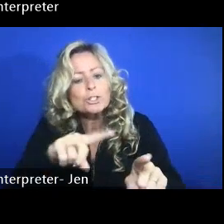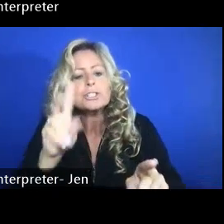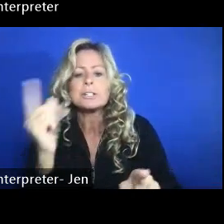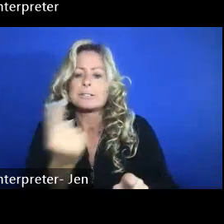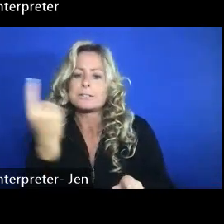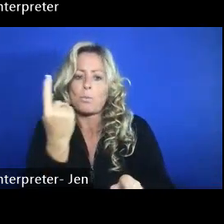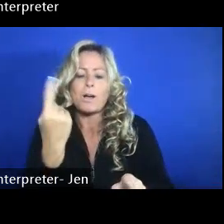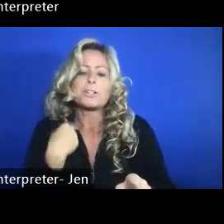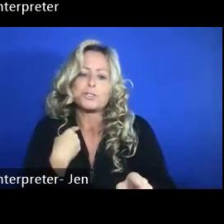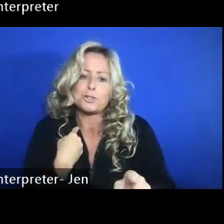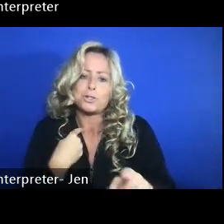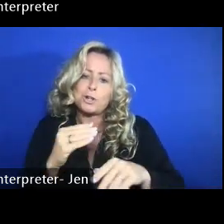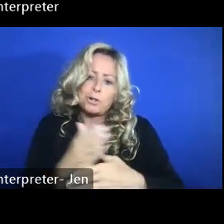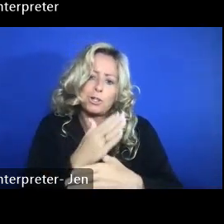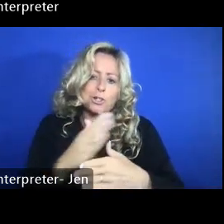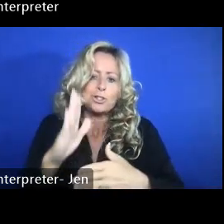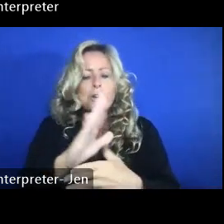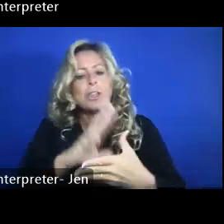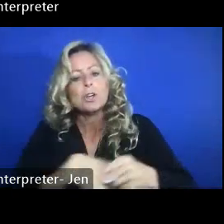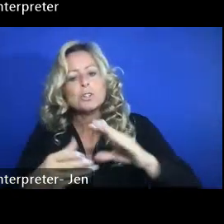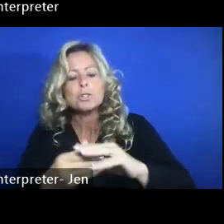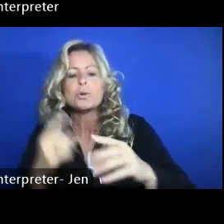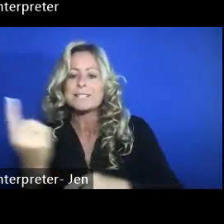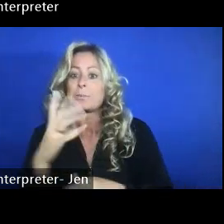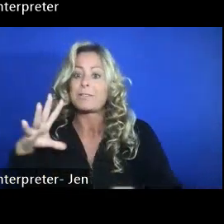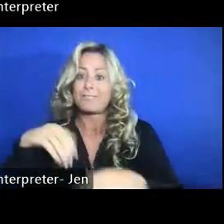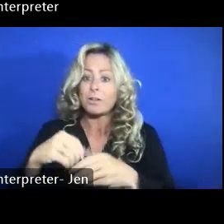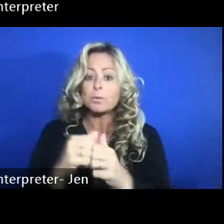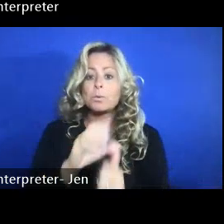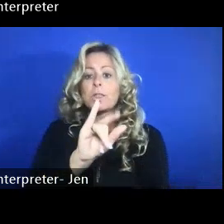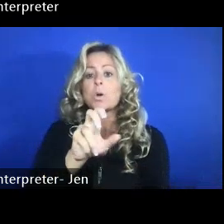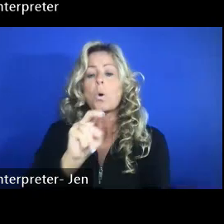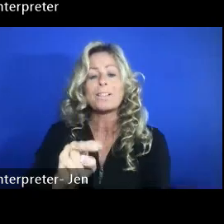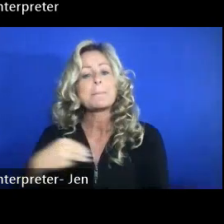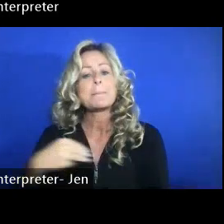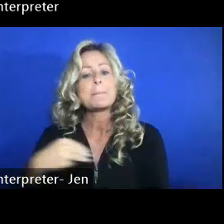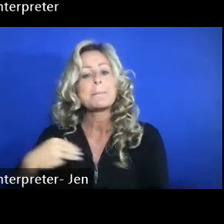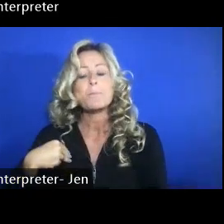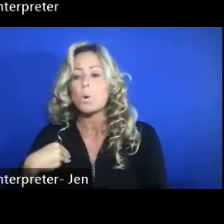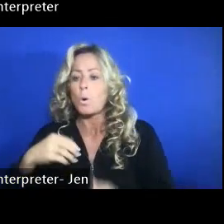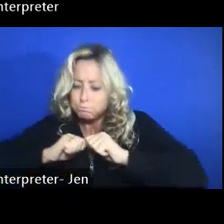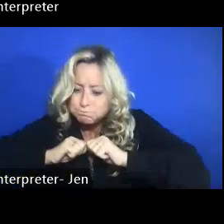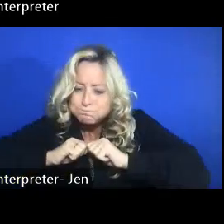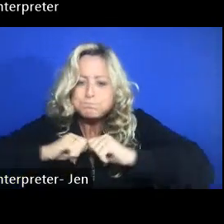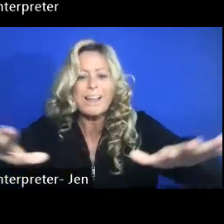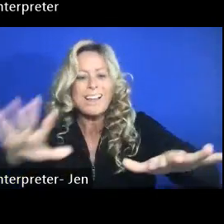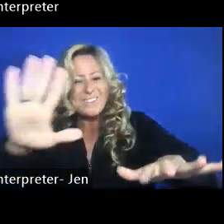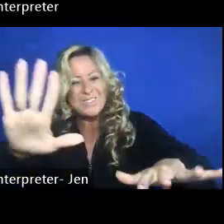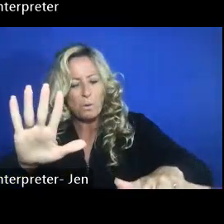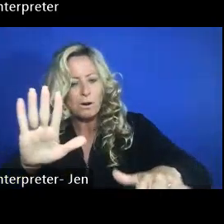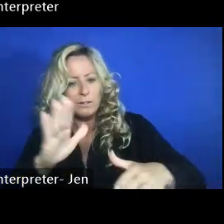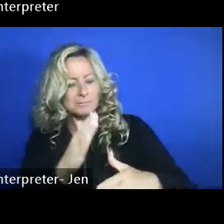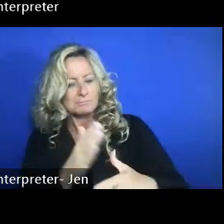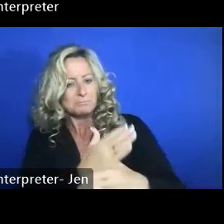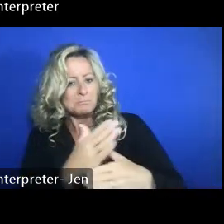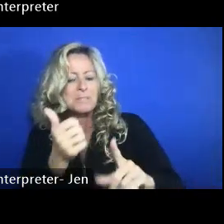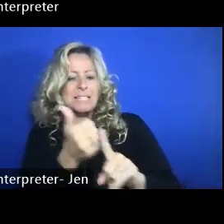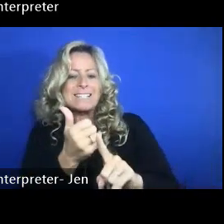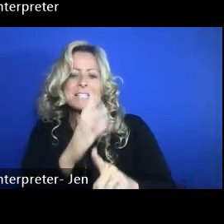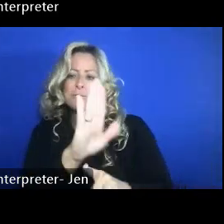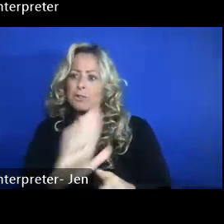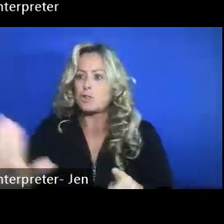invite them to become a coalition member, you can help us amplify the message. So stay informed and share knowledge with